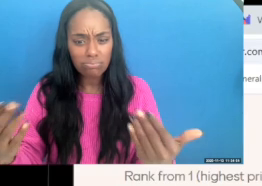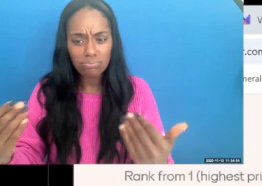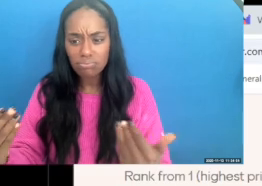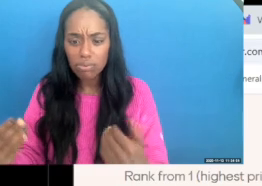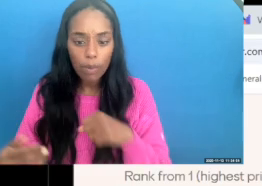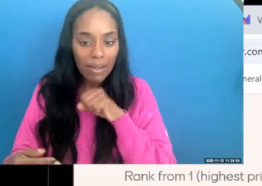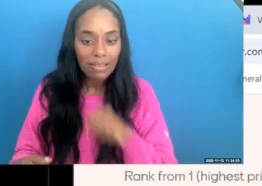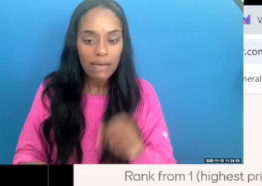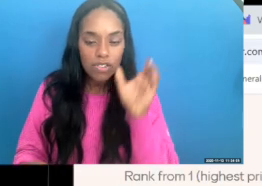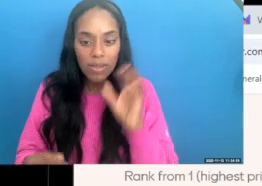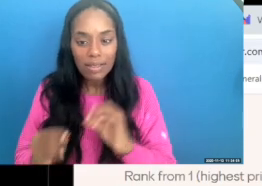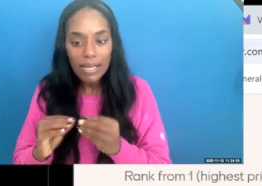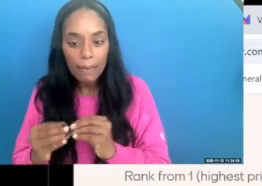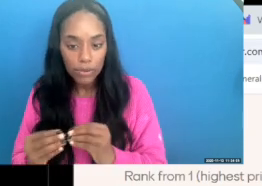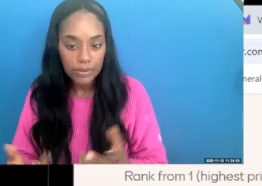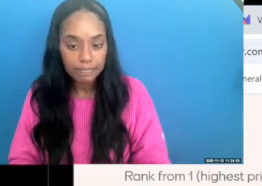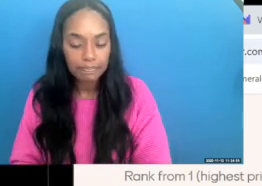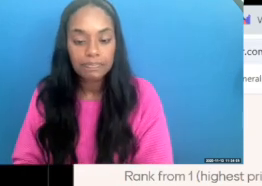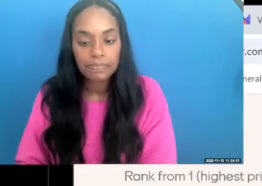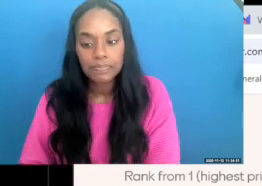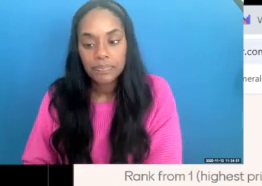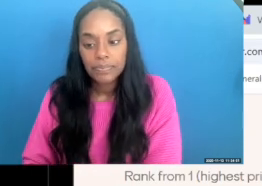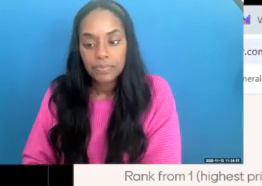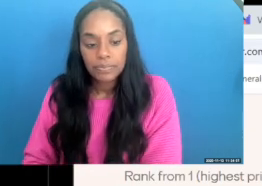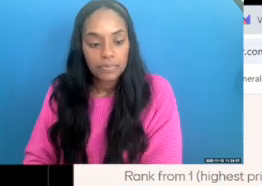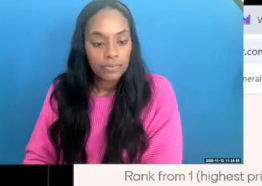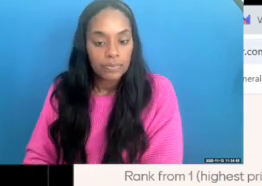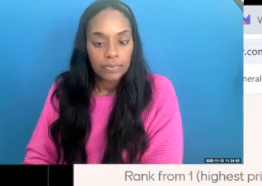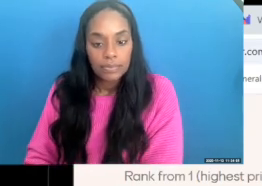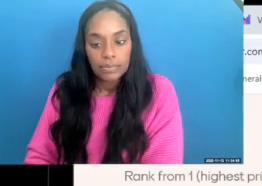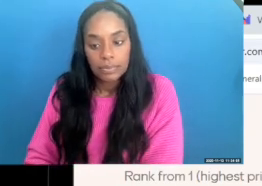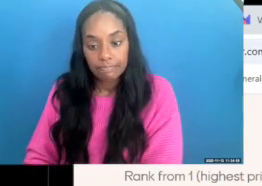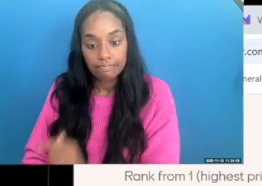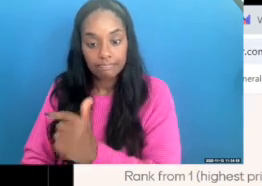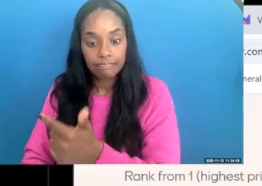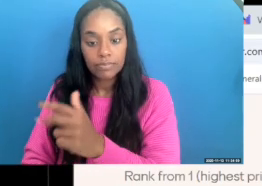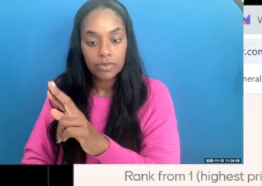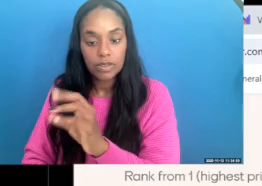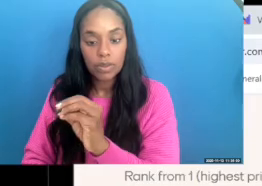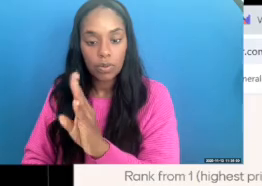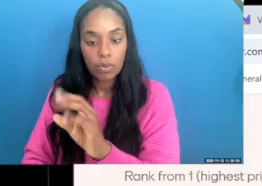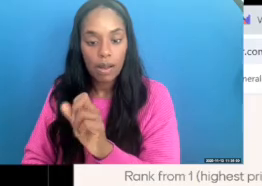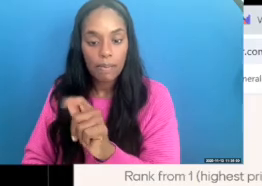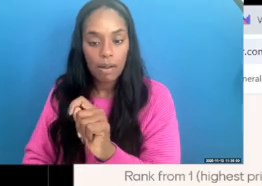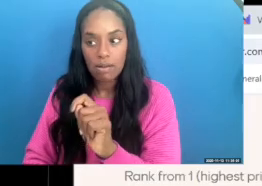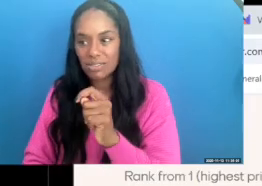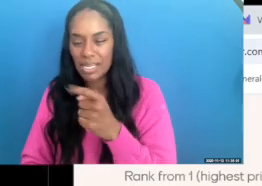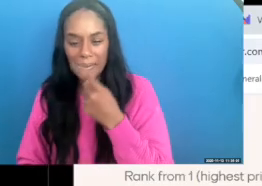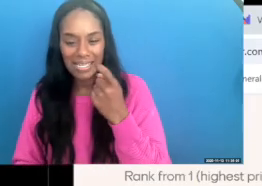earlier on the slide? And so for those of you that have those ideas, we'd really love to hear those numbers and kind of hear what you're thinking along those